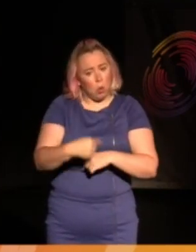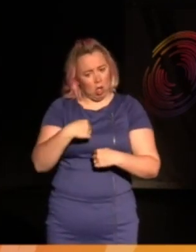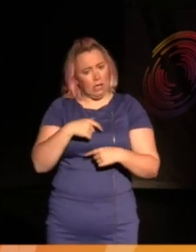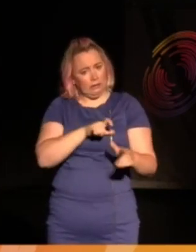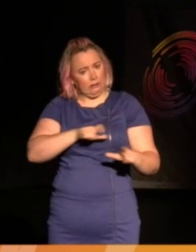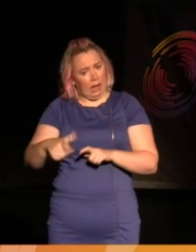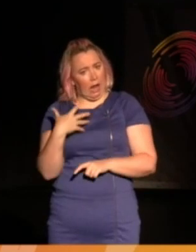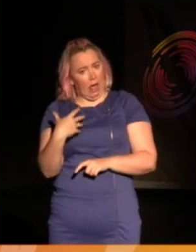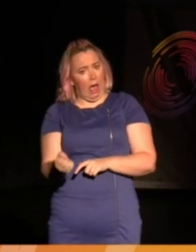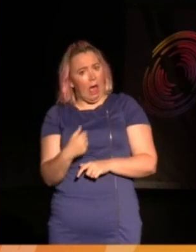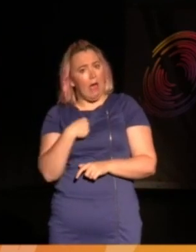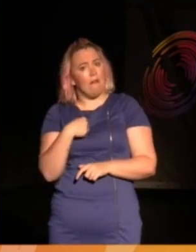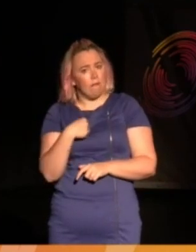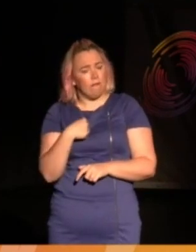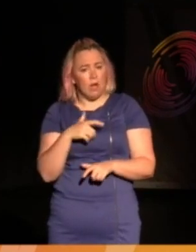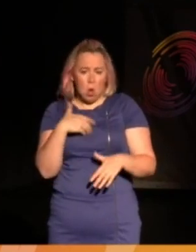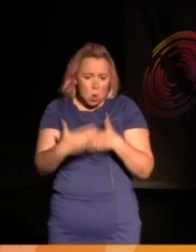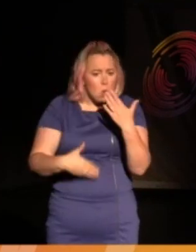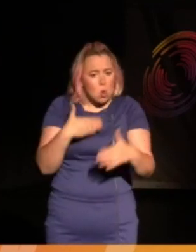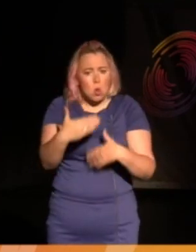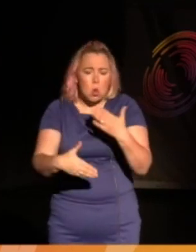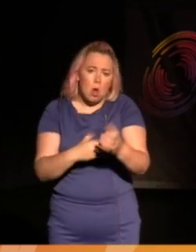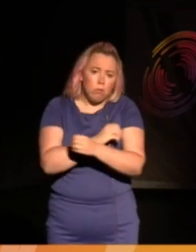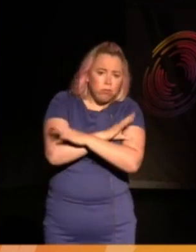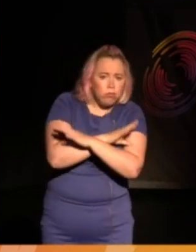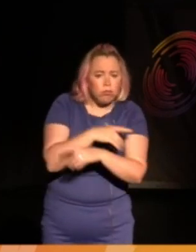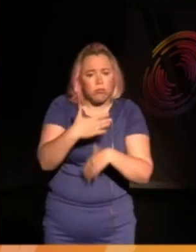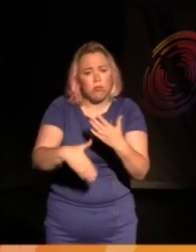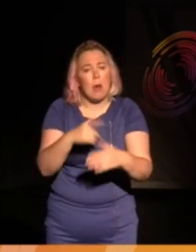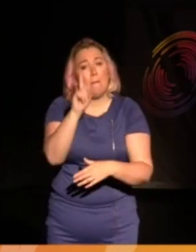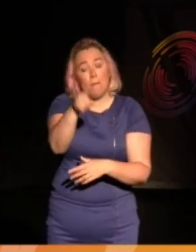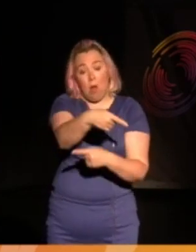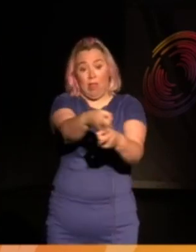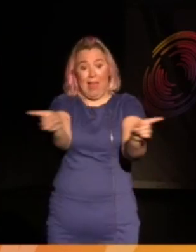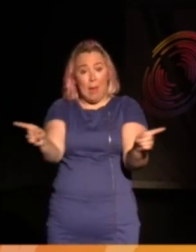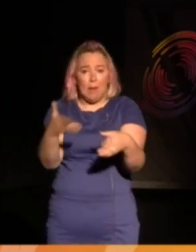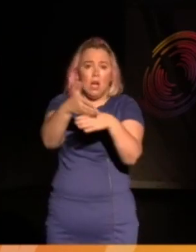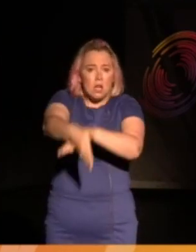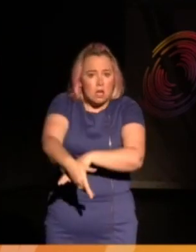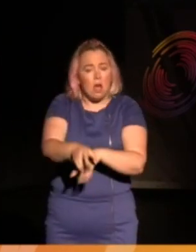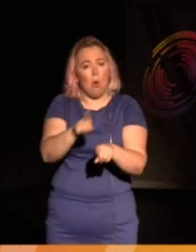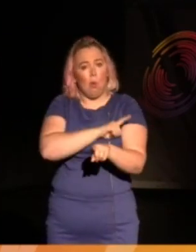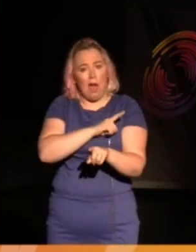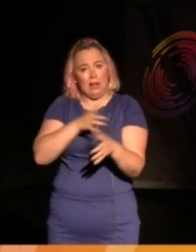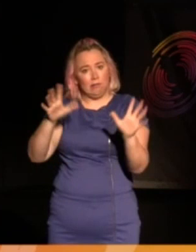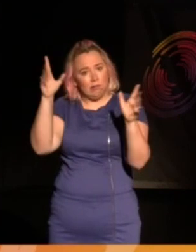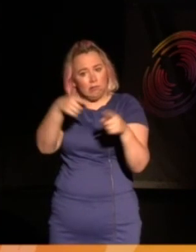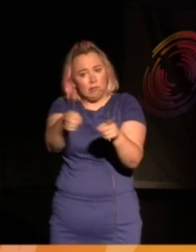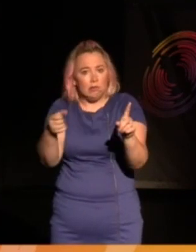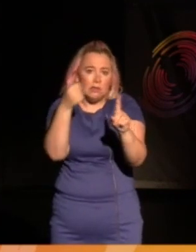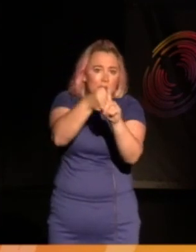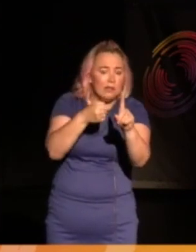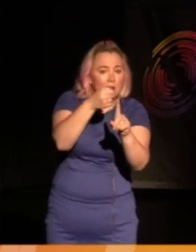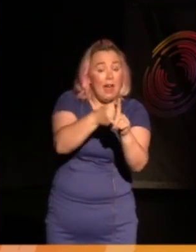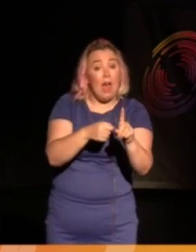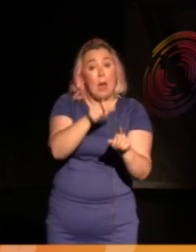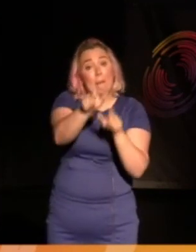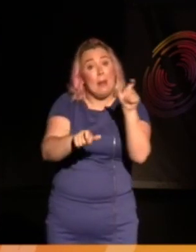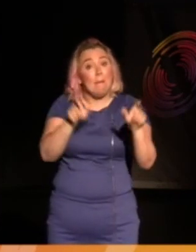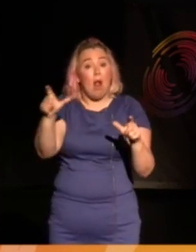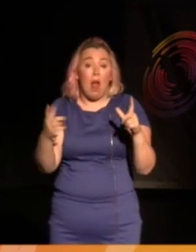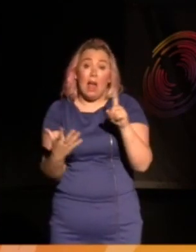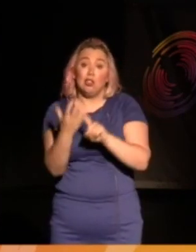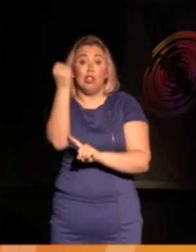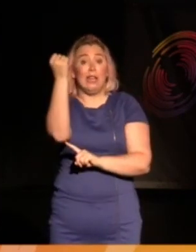that made the success to which I refer. Only, I think, the privileged and naive believe that people's achievements are purely